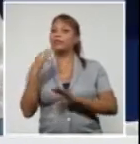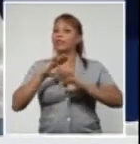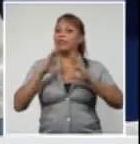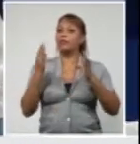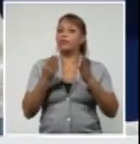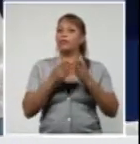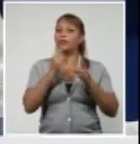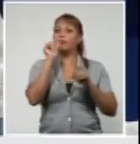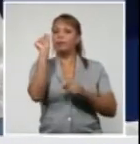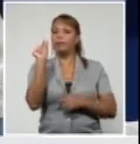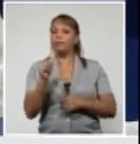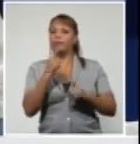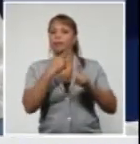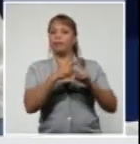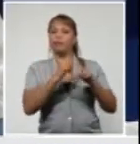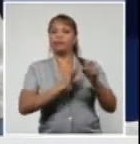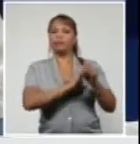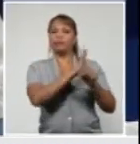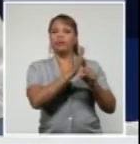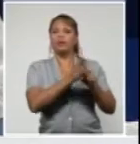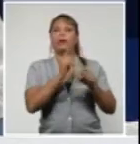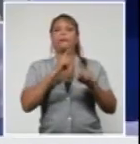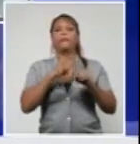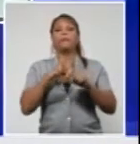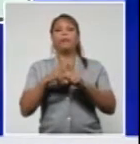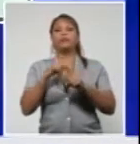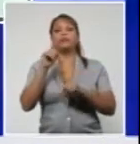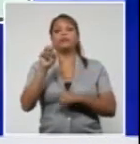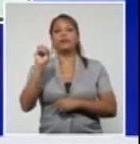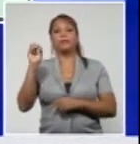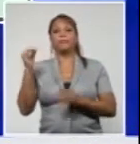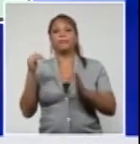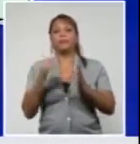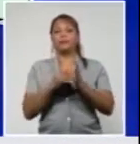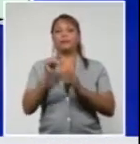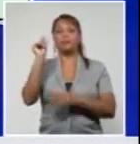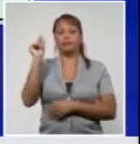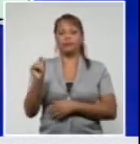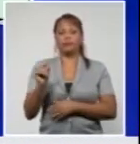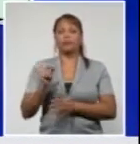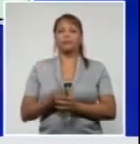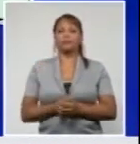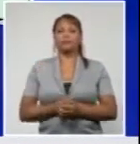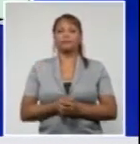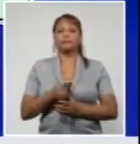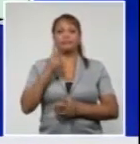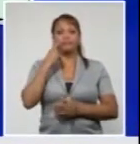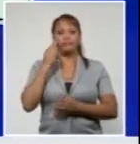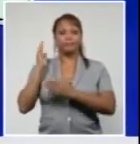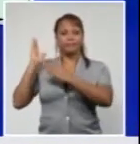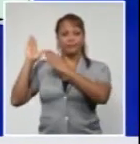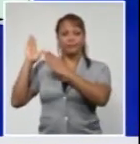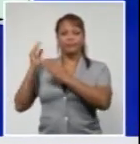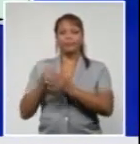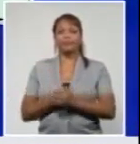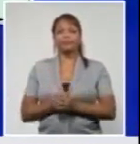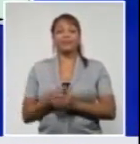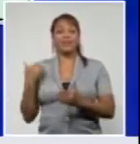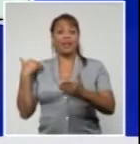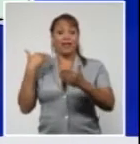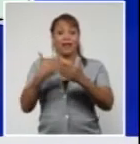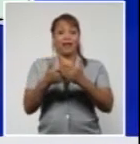Given yesterday's results by province, Ciego de Ávila continues to have the highest confirmed case